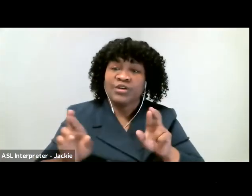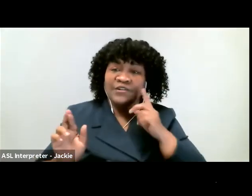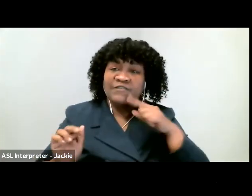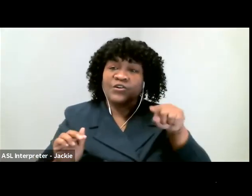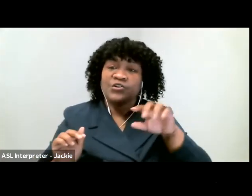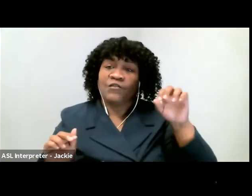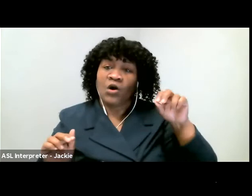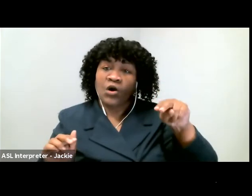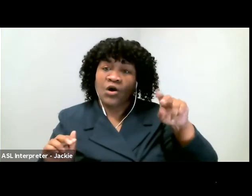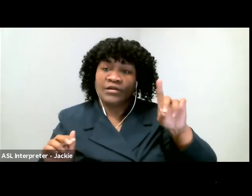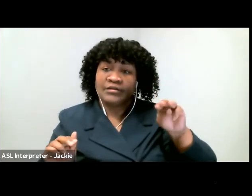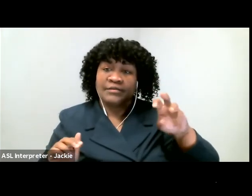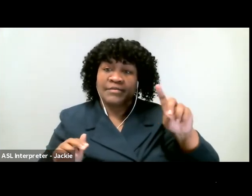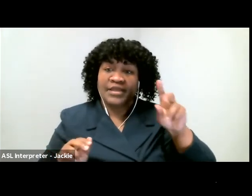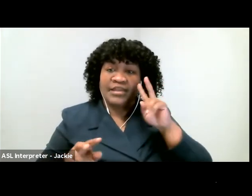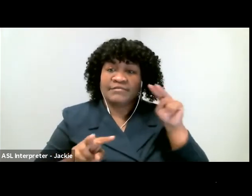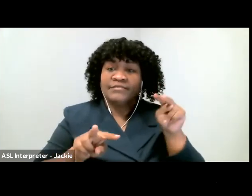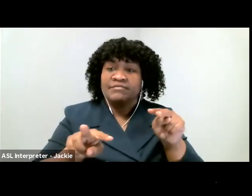on-demand viewing.